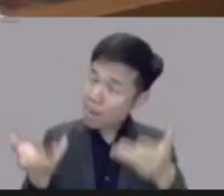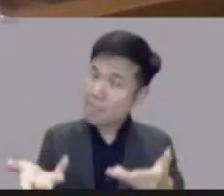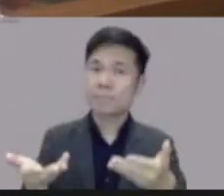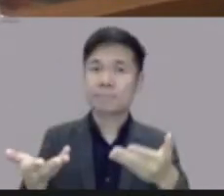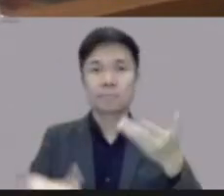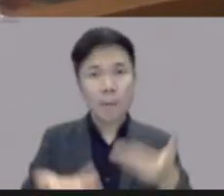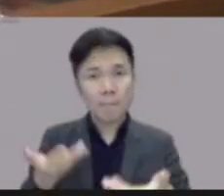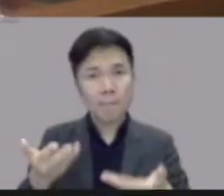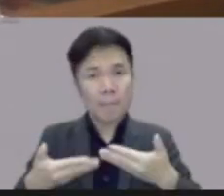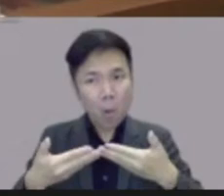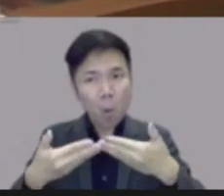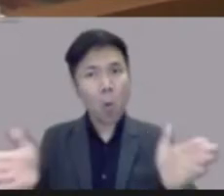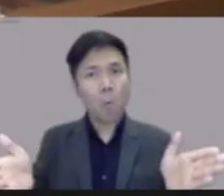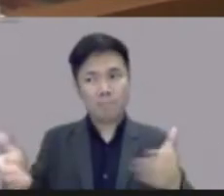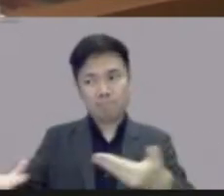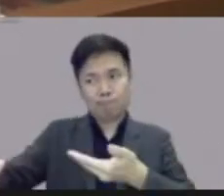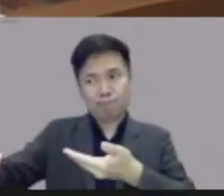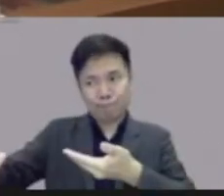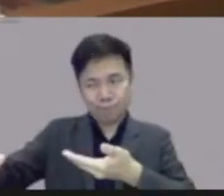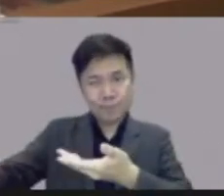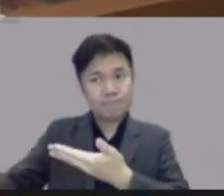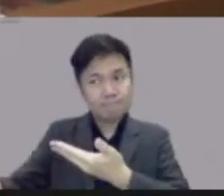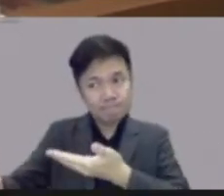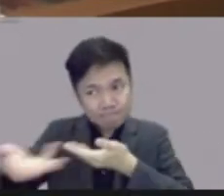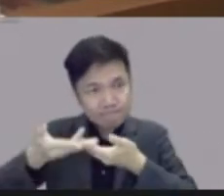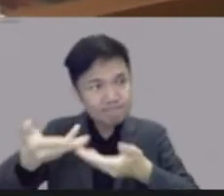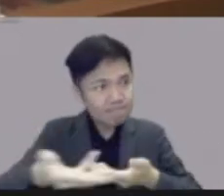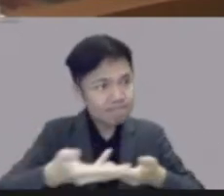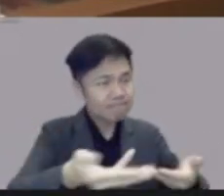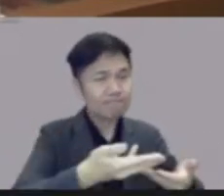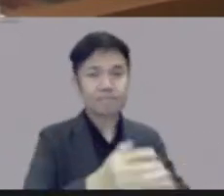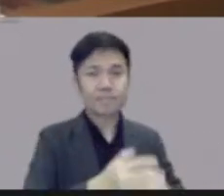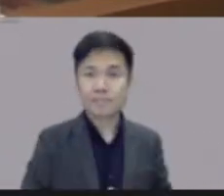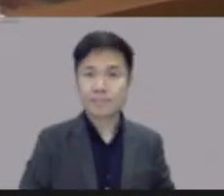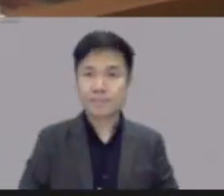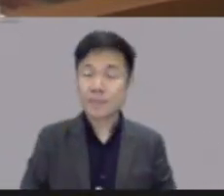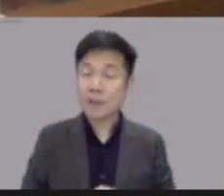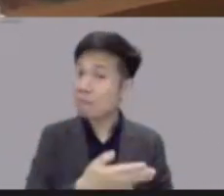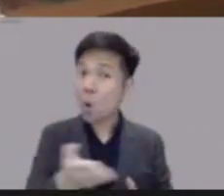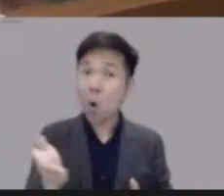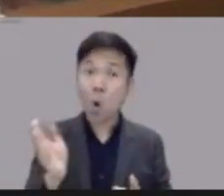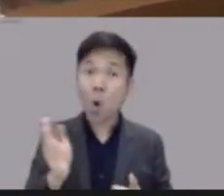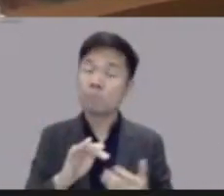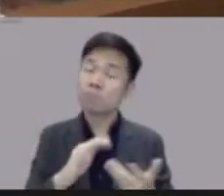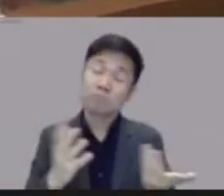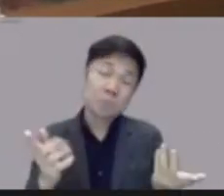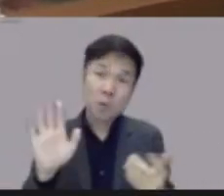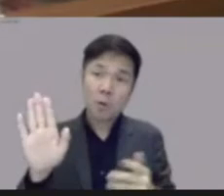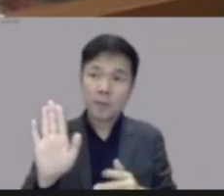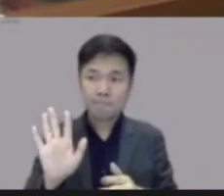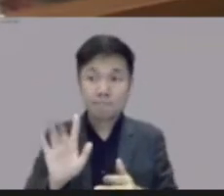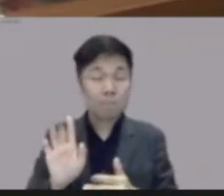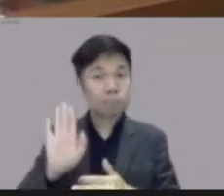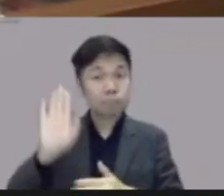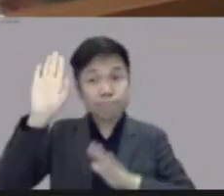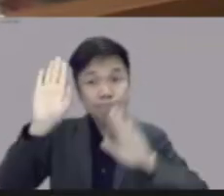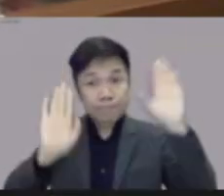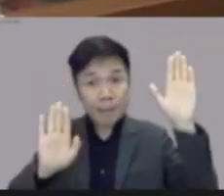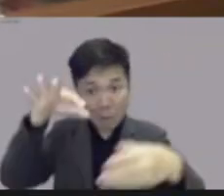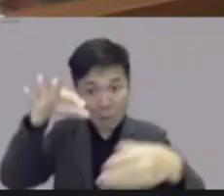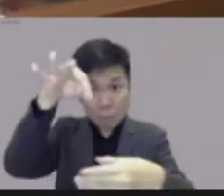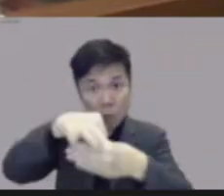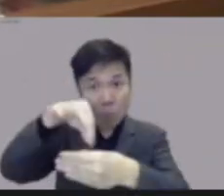a major groups and other stakeholders appropriate each members and her social members May nominate a maximum of two access